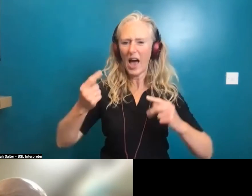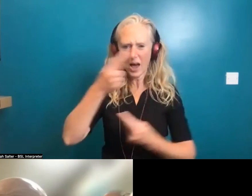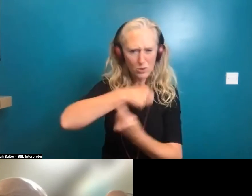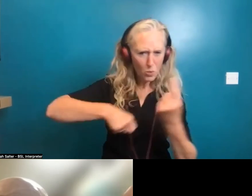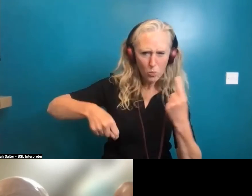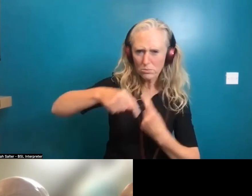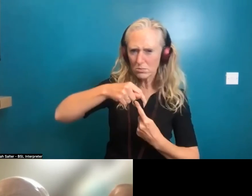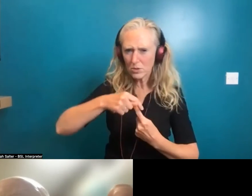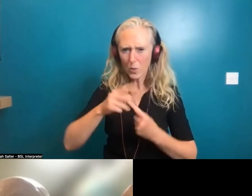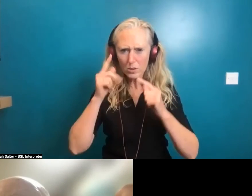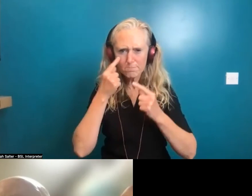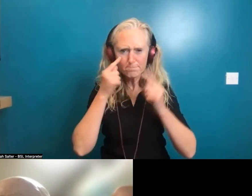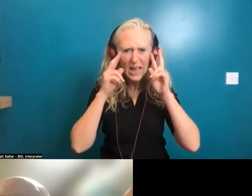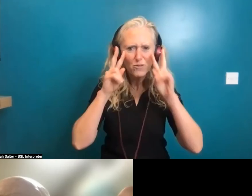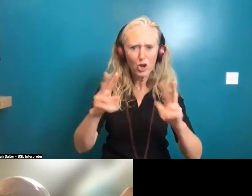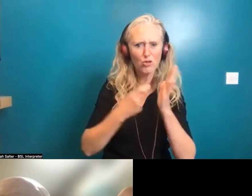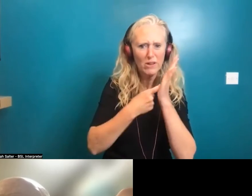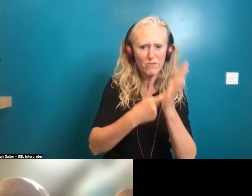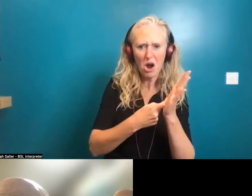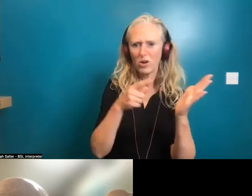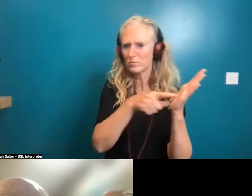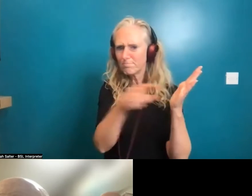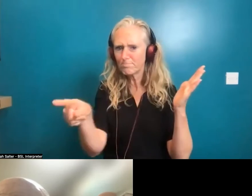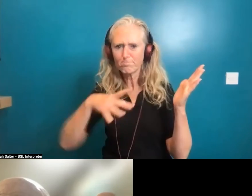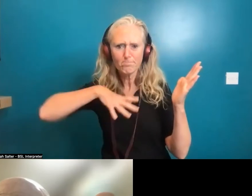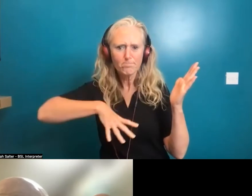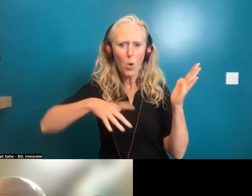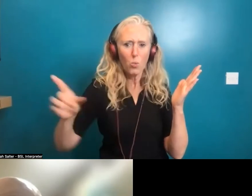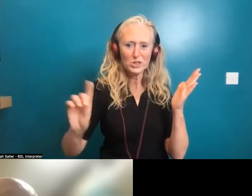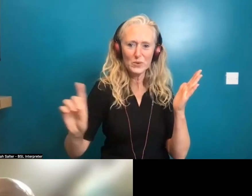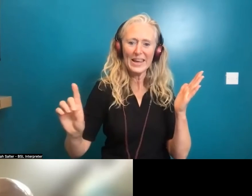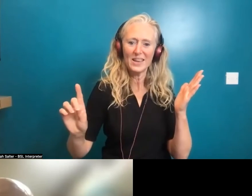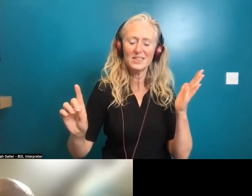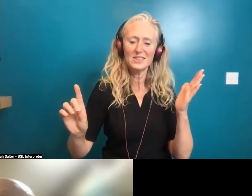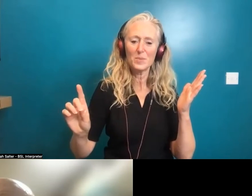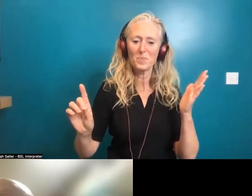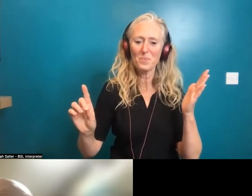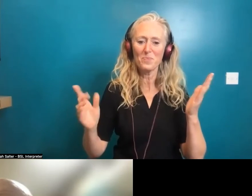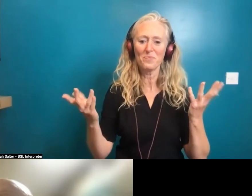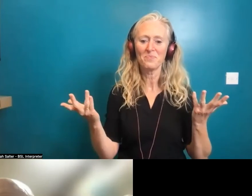and see, what is it that you need from us? Now,